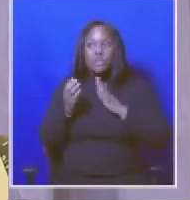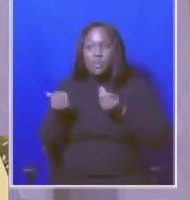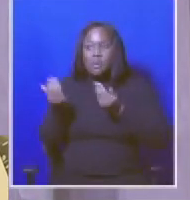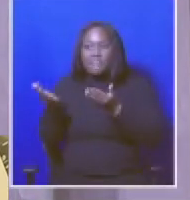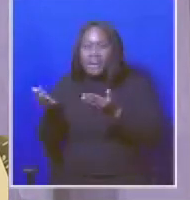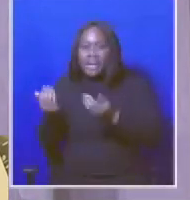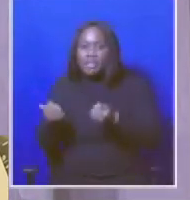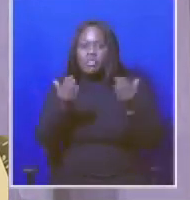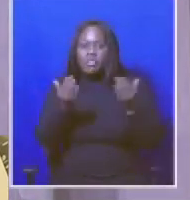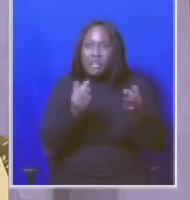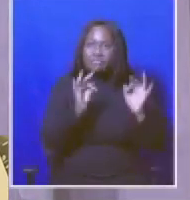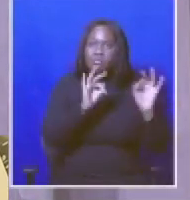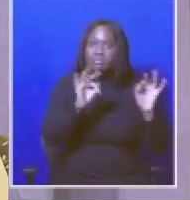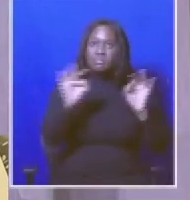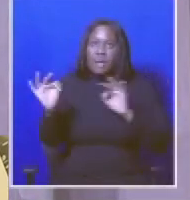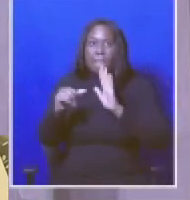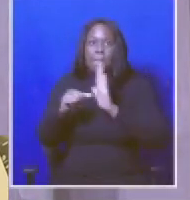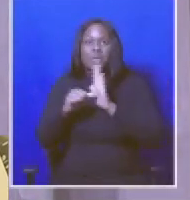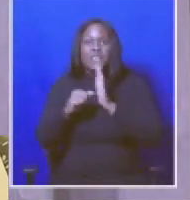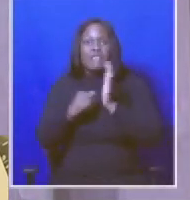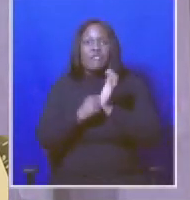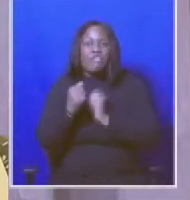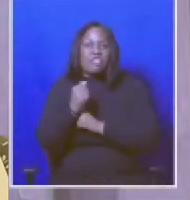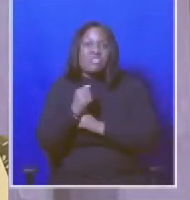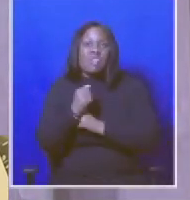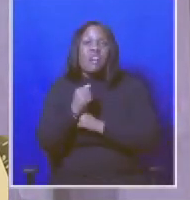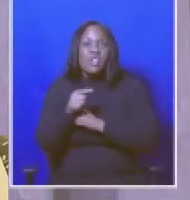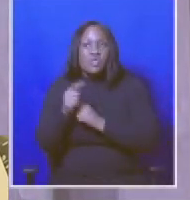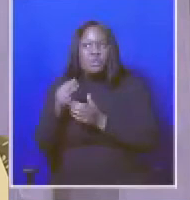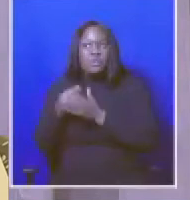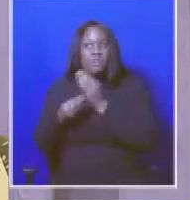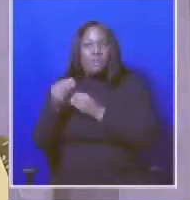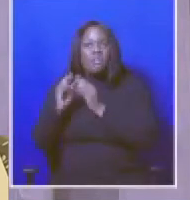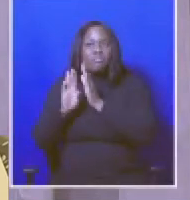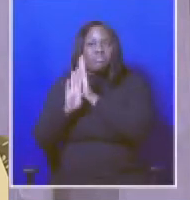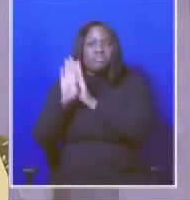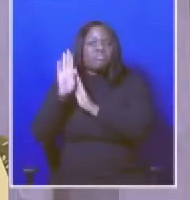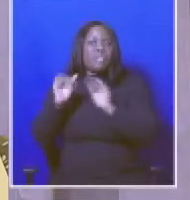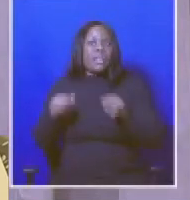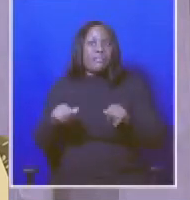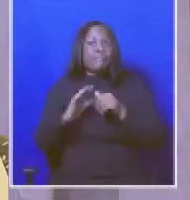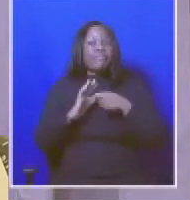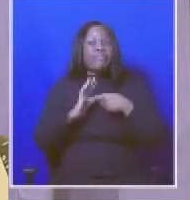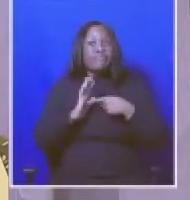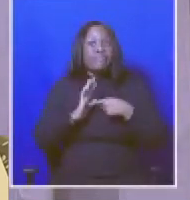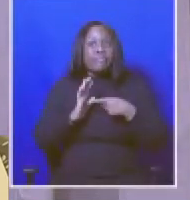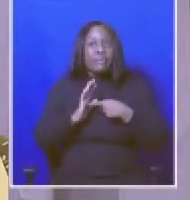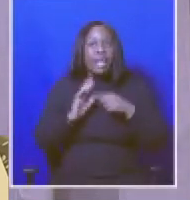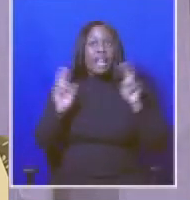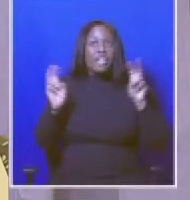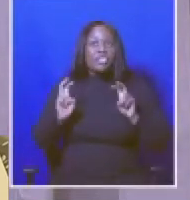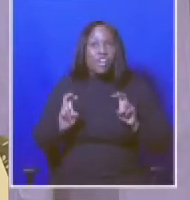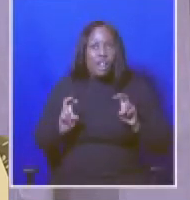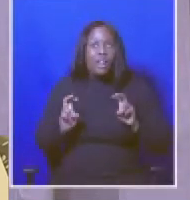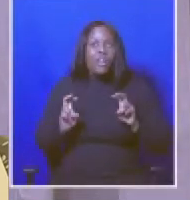infrastructure required for the development of our country's economy. This includes electrical